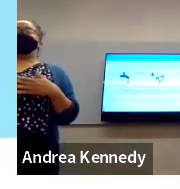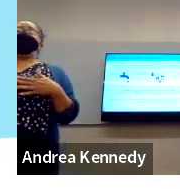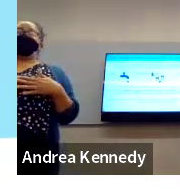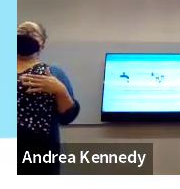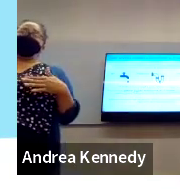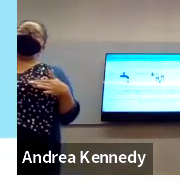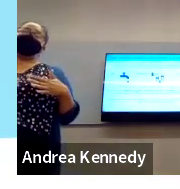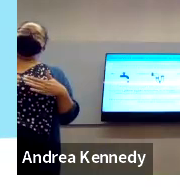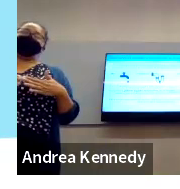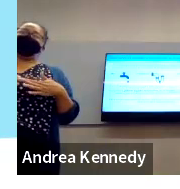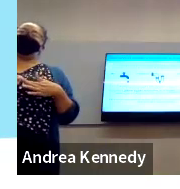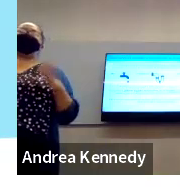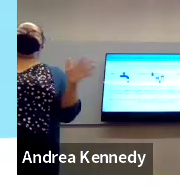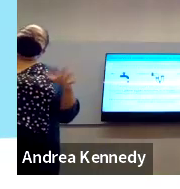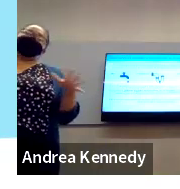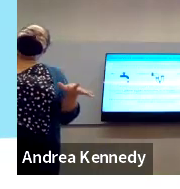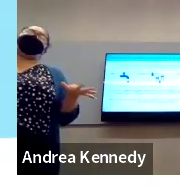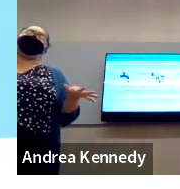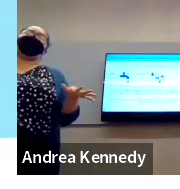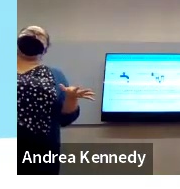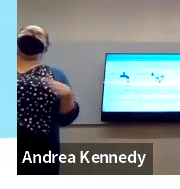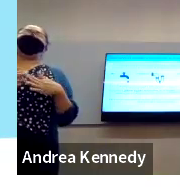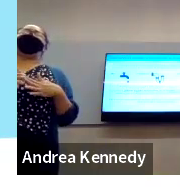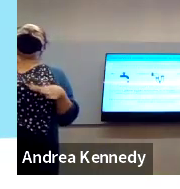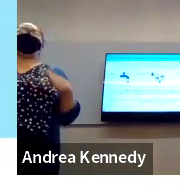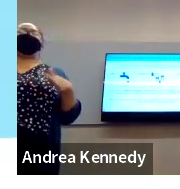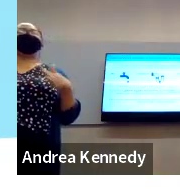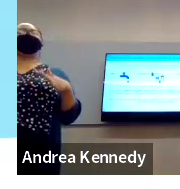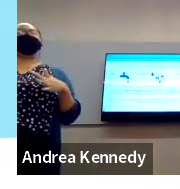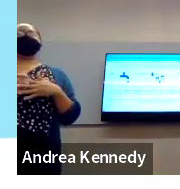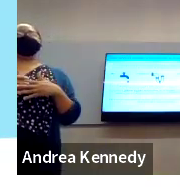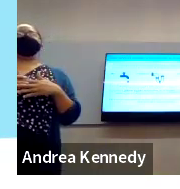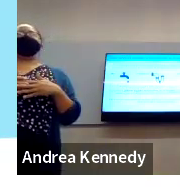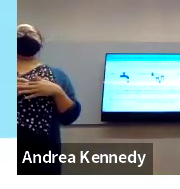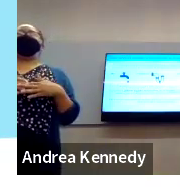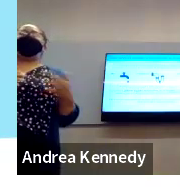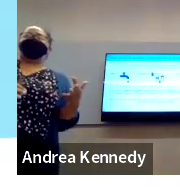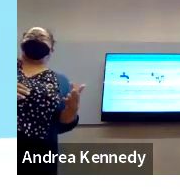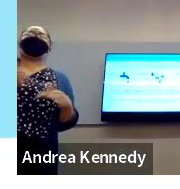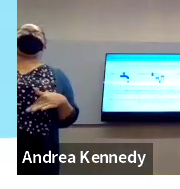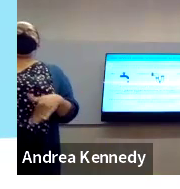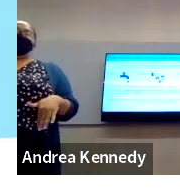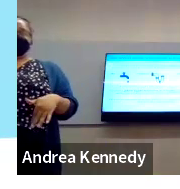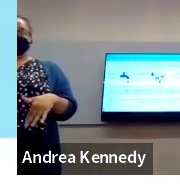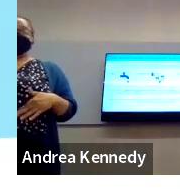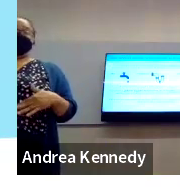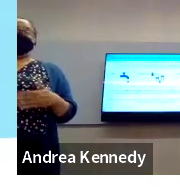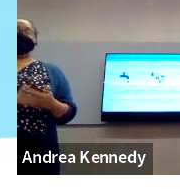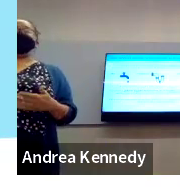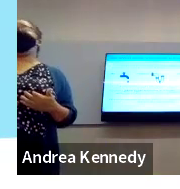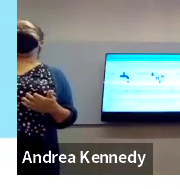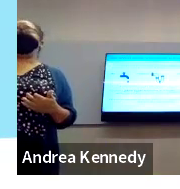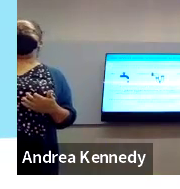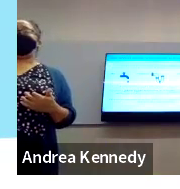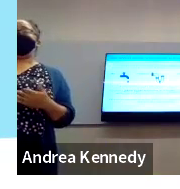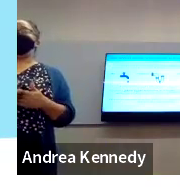it. And if you're in agreement, then you don't have to respond. But if you think maybe something's off or the calculation is not